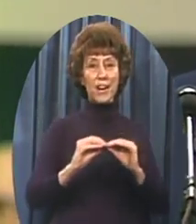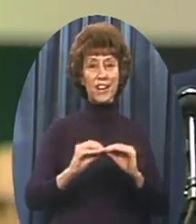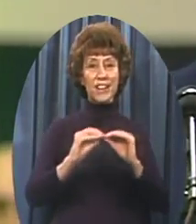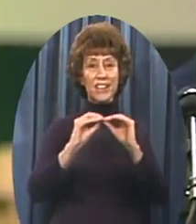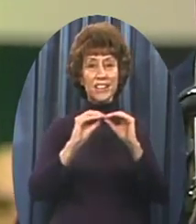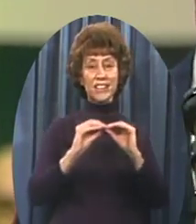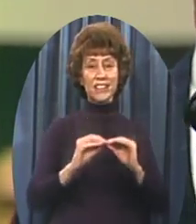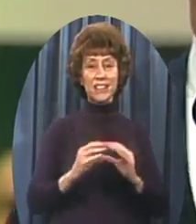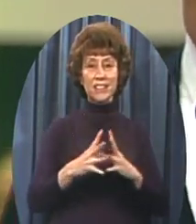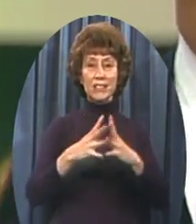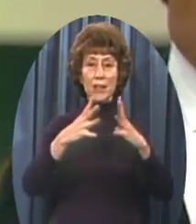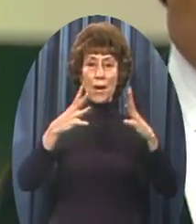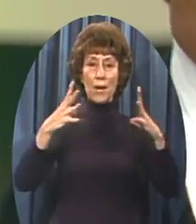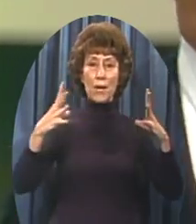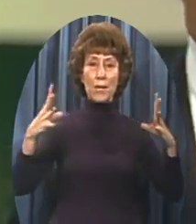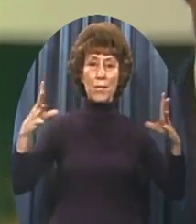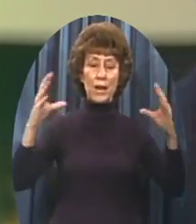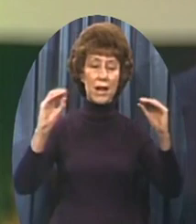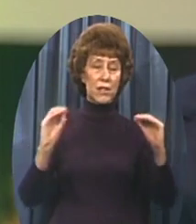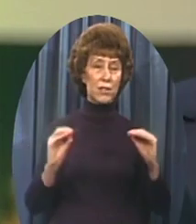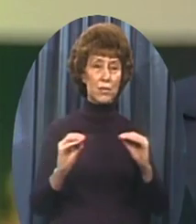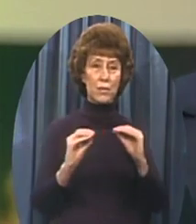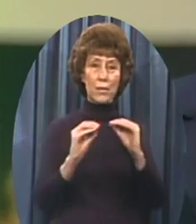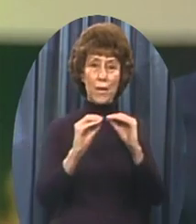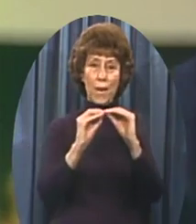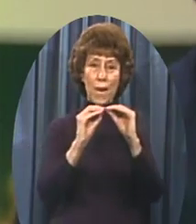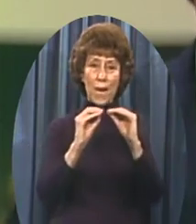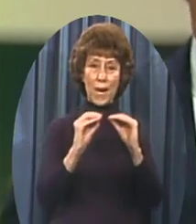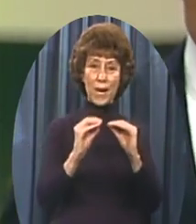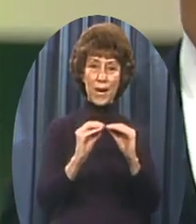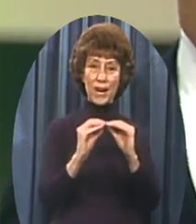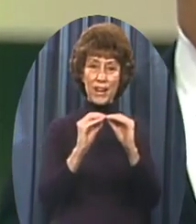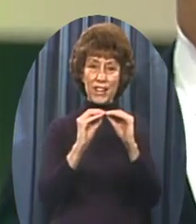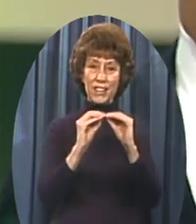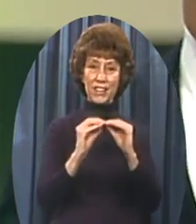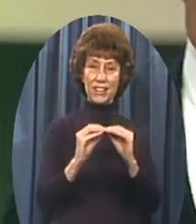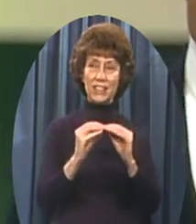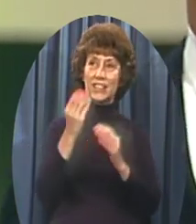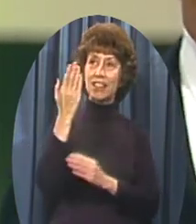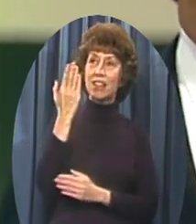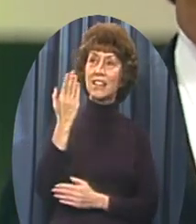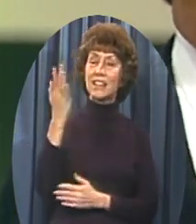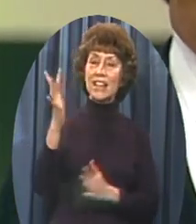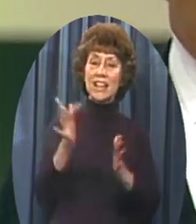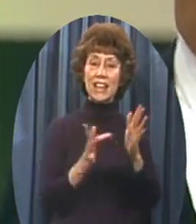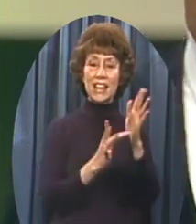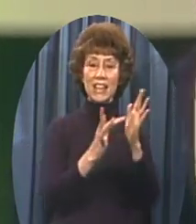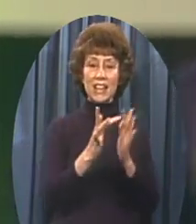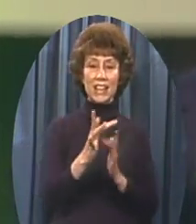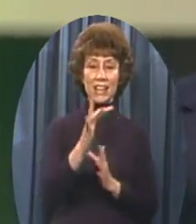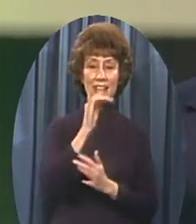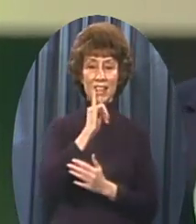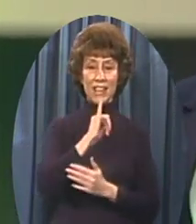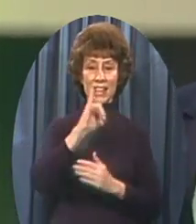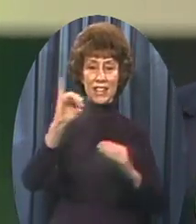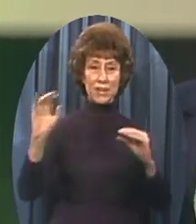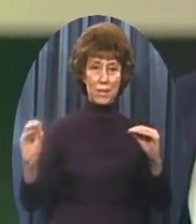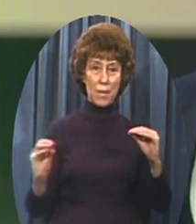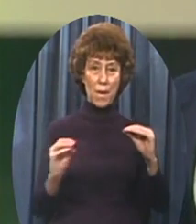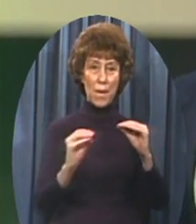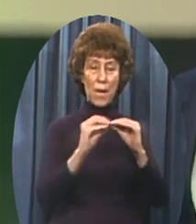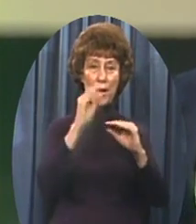more, so much more. He's more